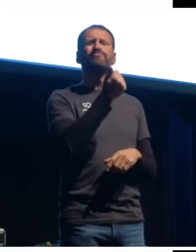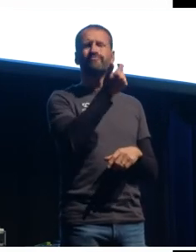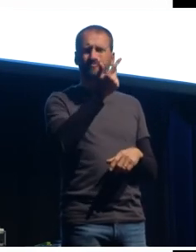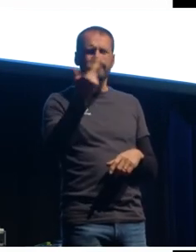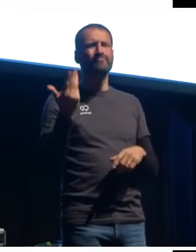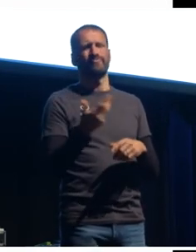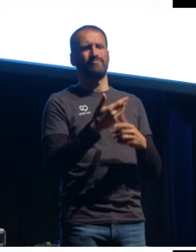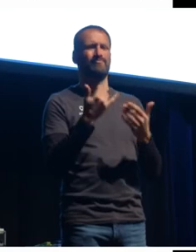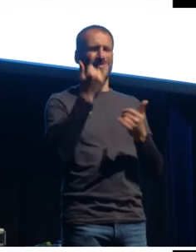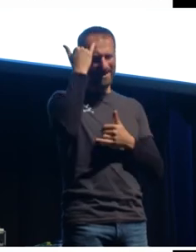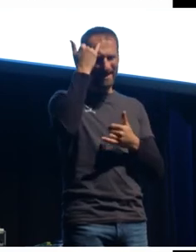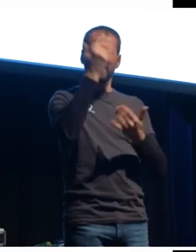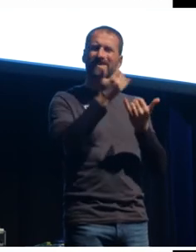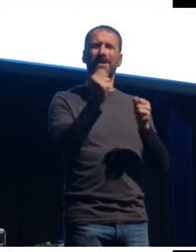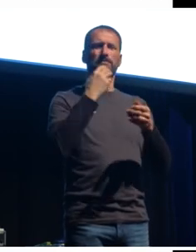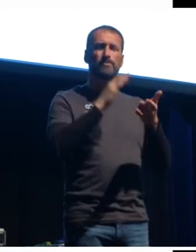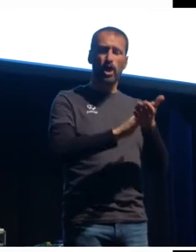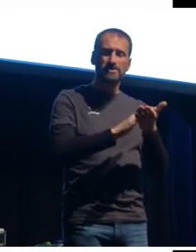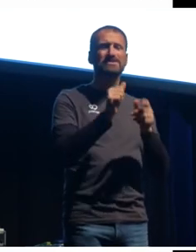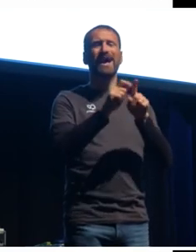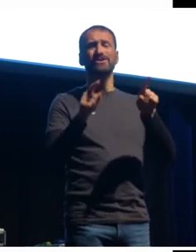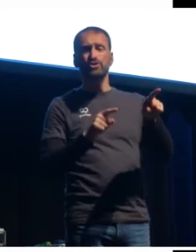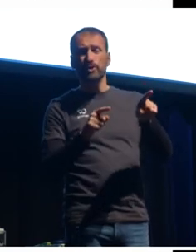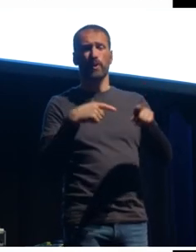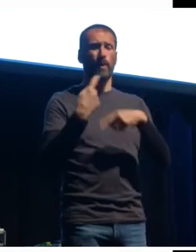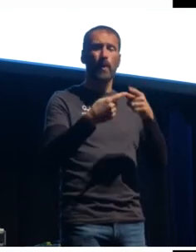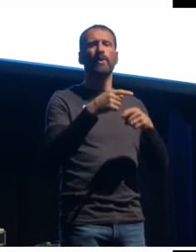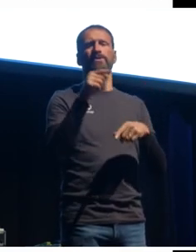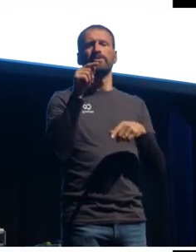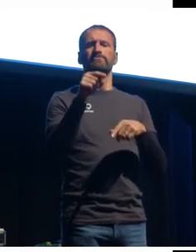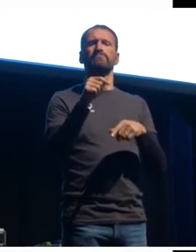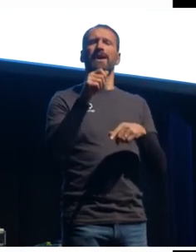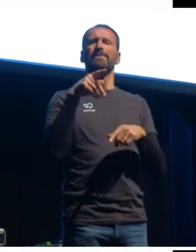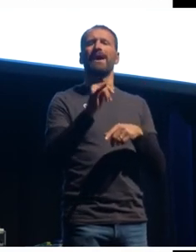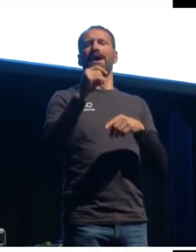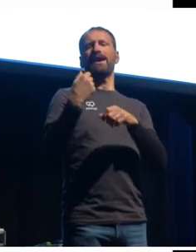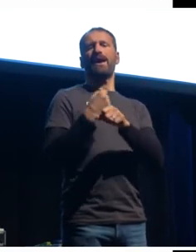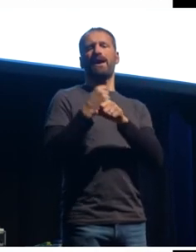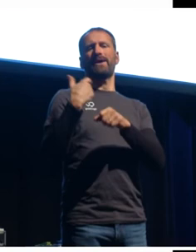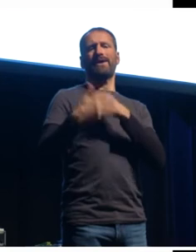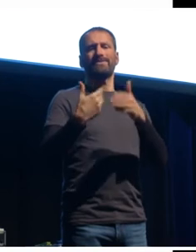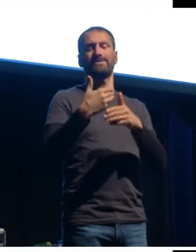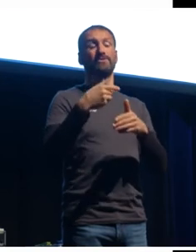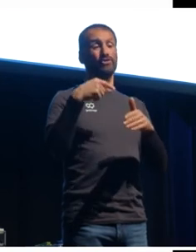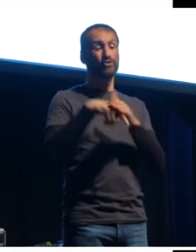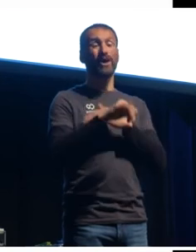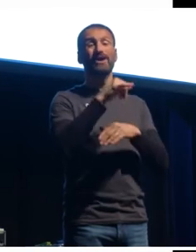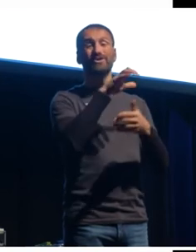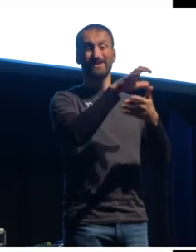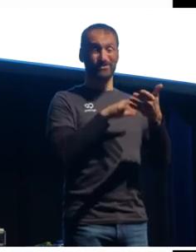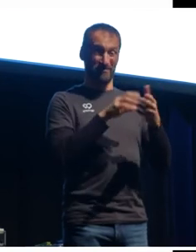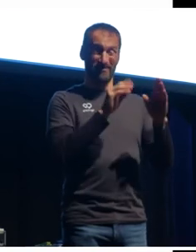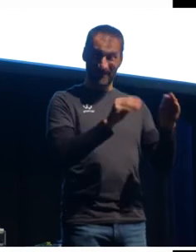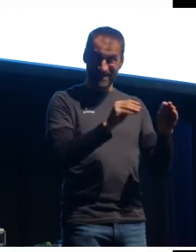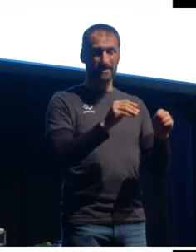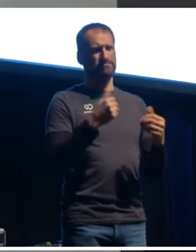with promises and with async await and some of the newer APIs that you would get with JavaScript, is that using then's leap, like I just showed,